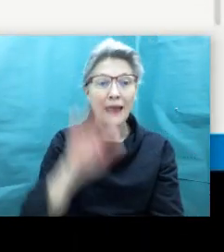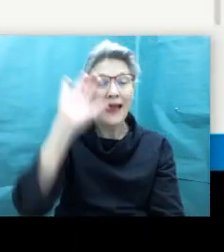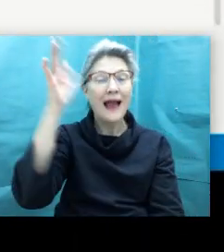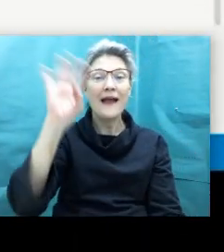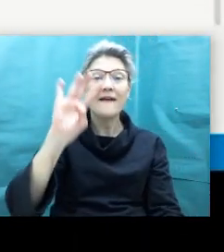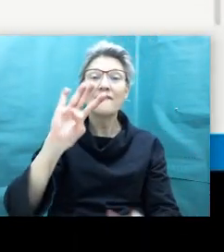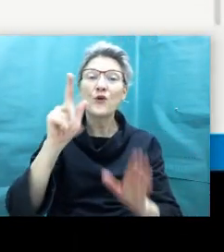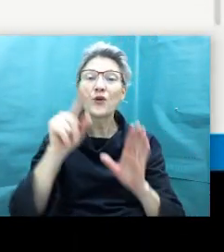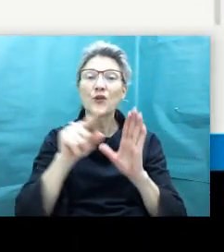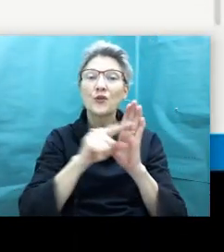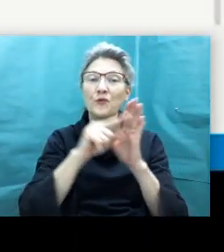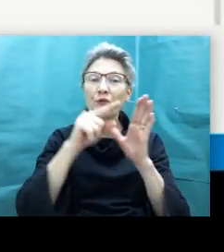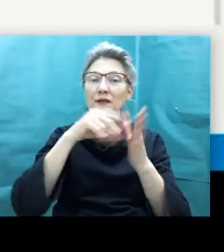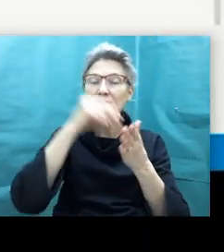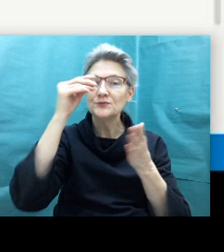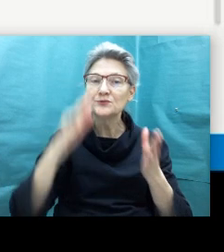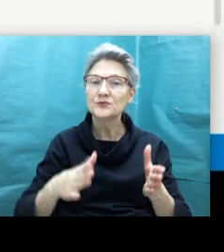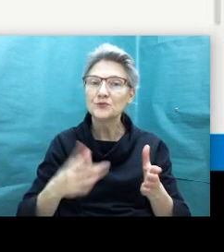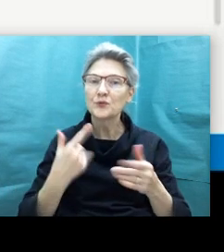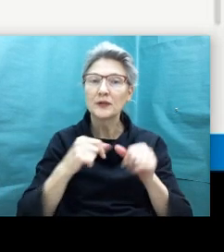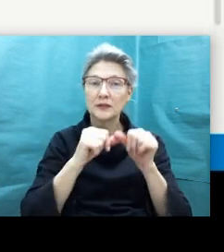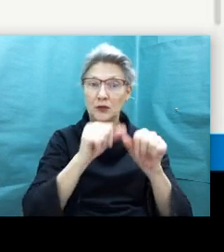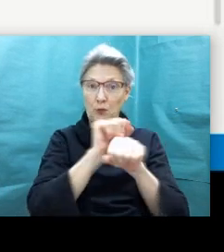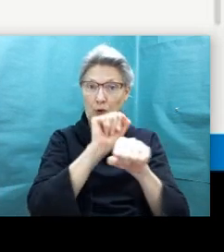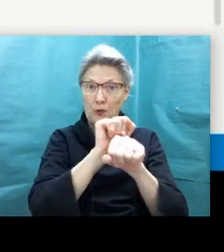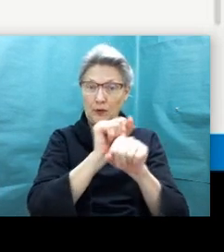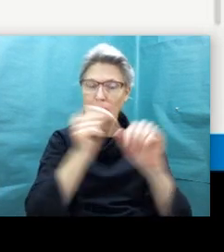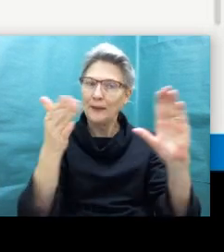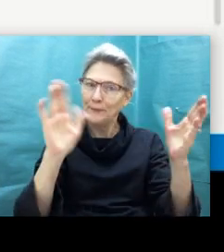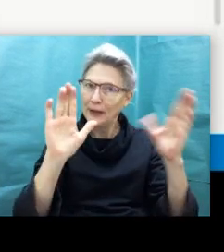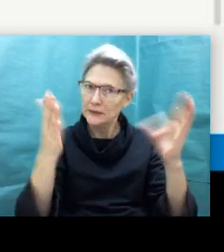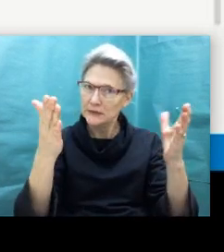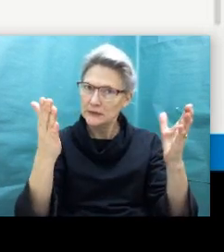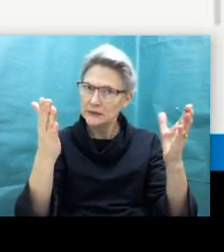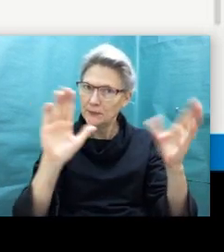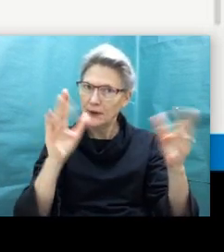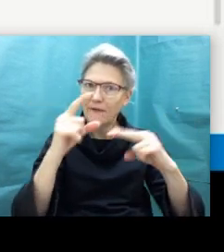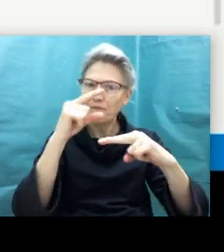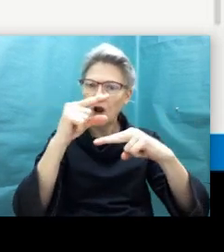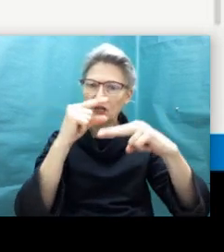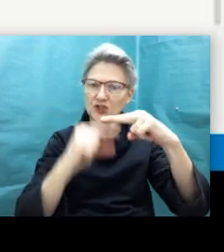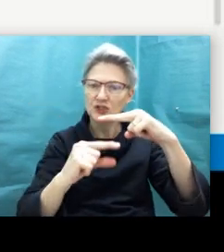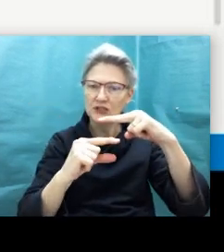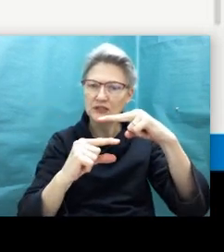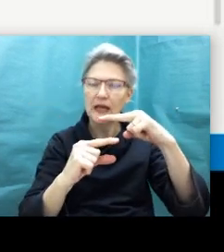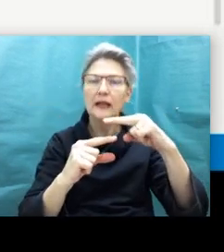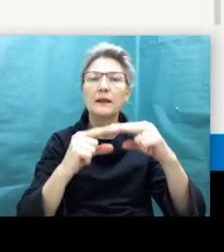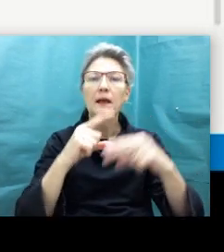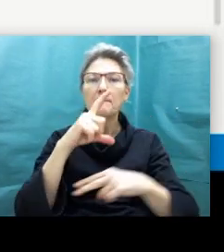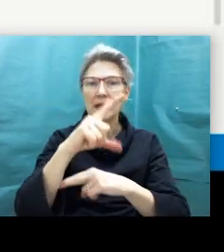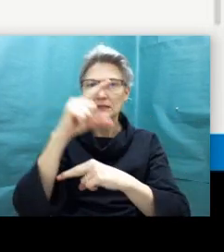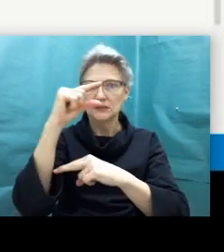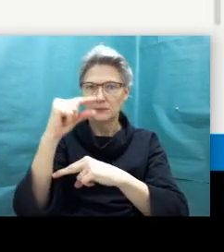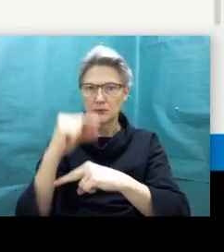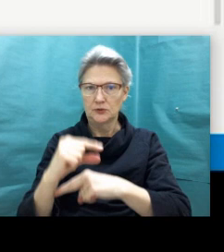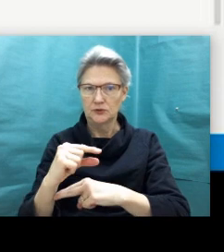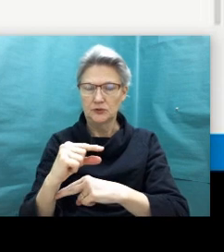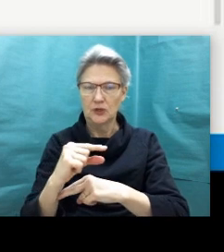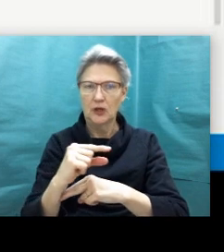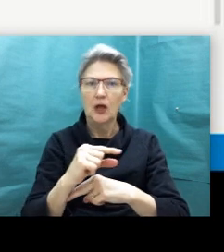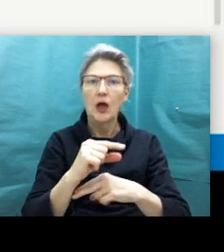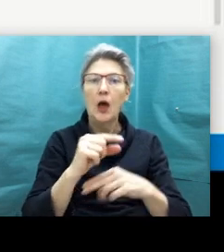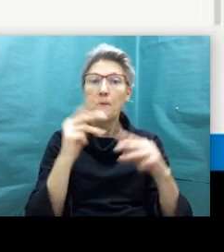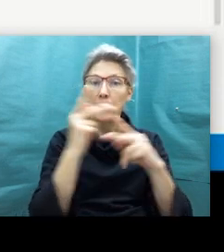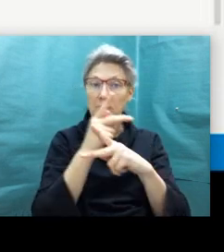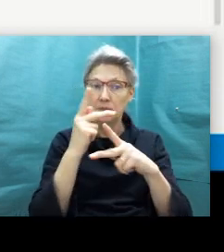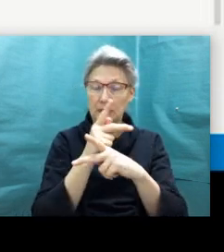Hi, fourth graders. We're going to continue working with comparisons and comparing fractions and mixed numbers. So